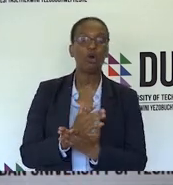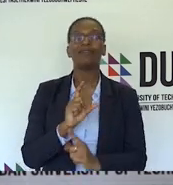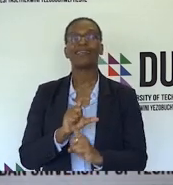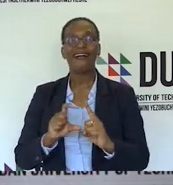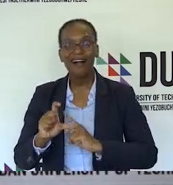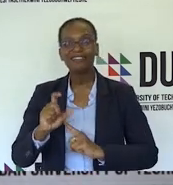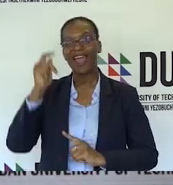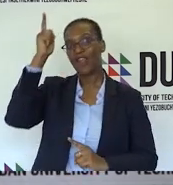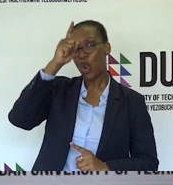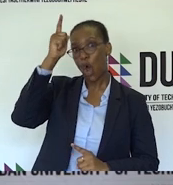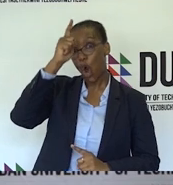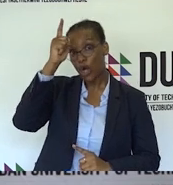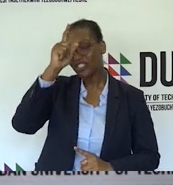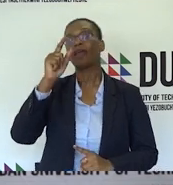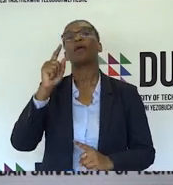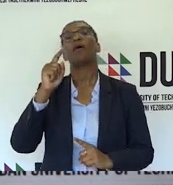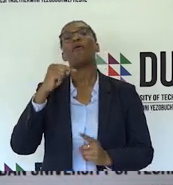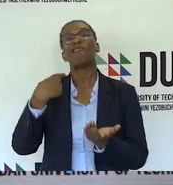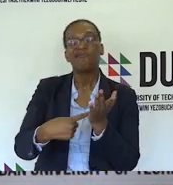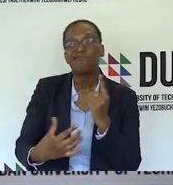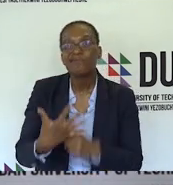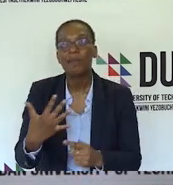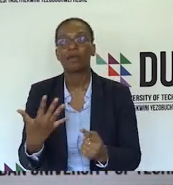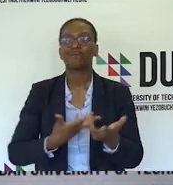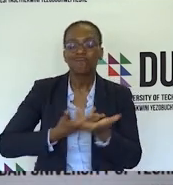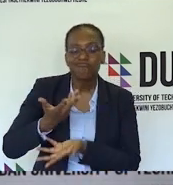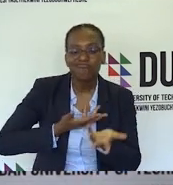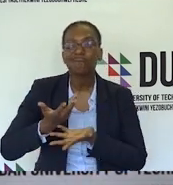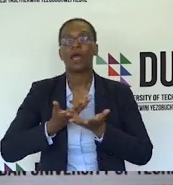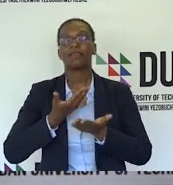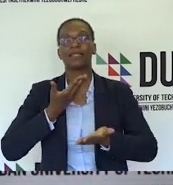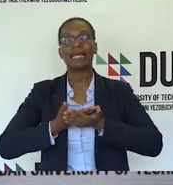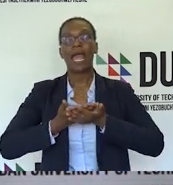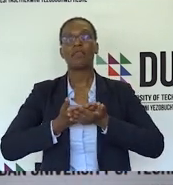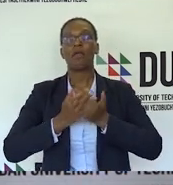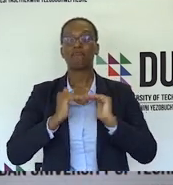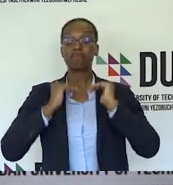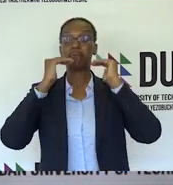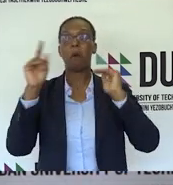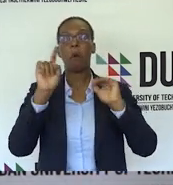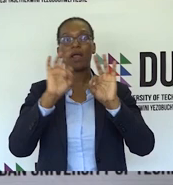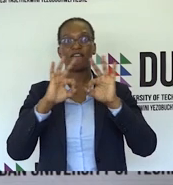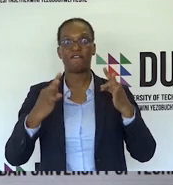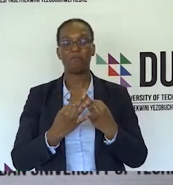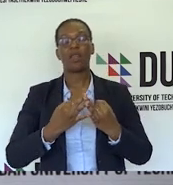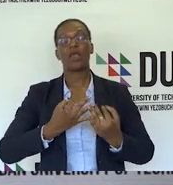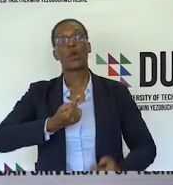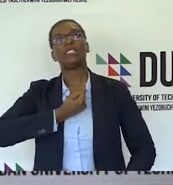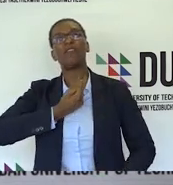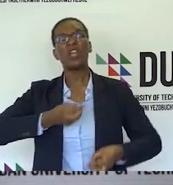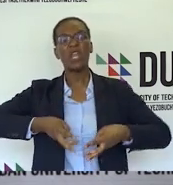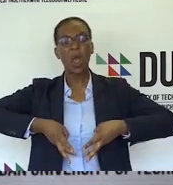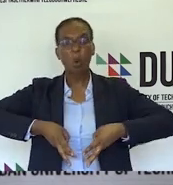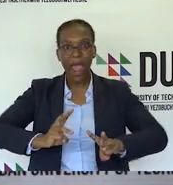logic, facts and evidence, dialogue and debate to advance humanity, to advance your family and yourself in ways that